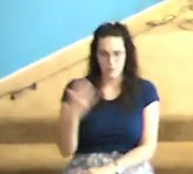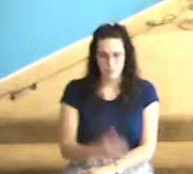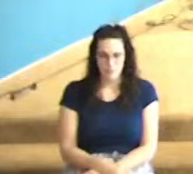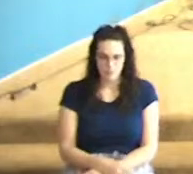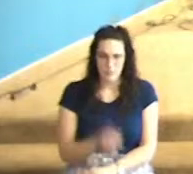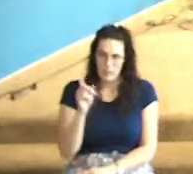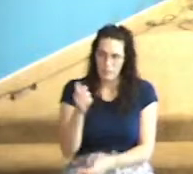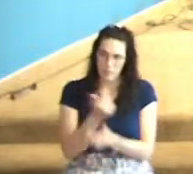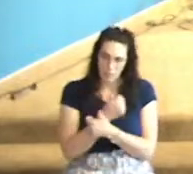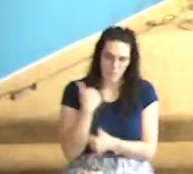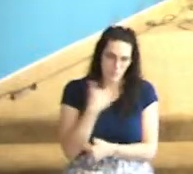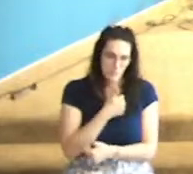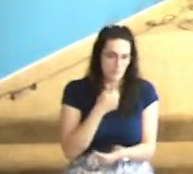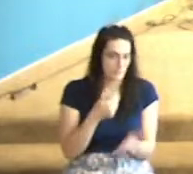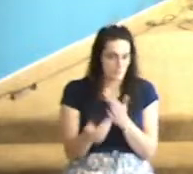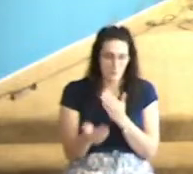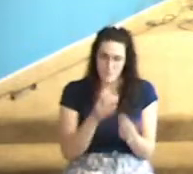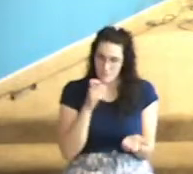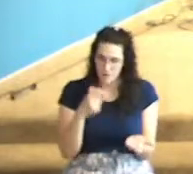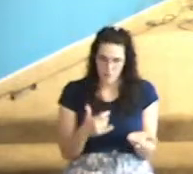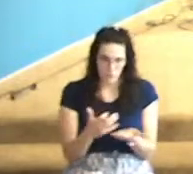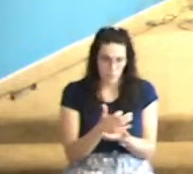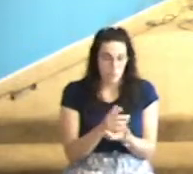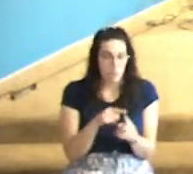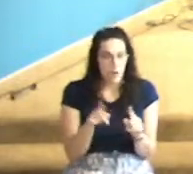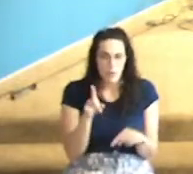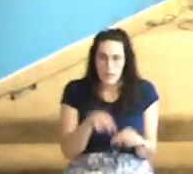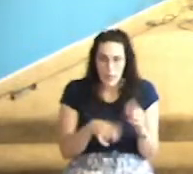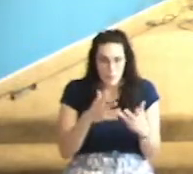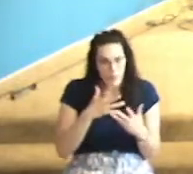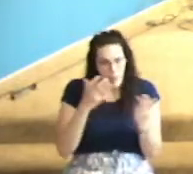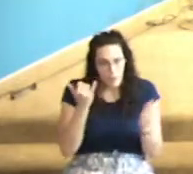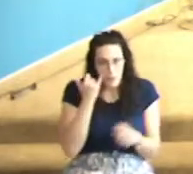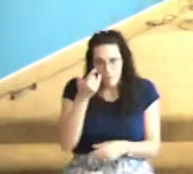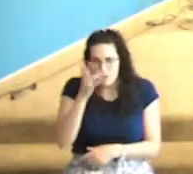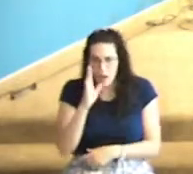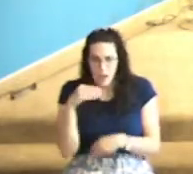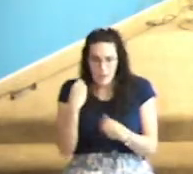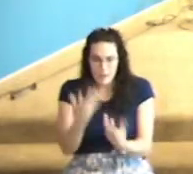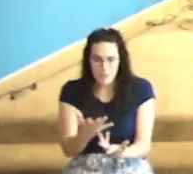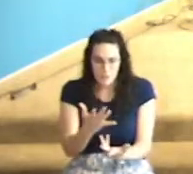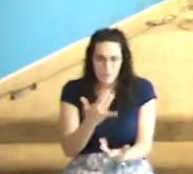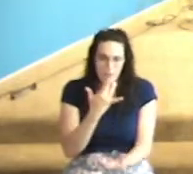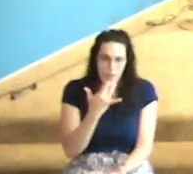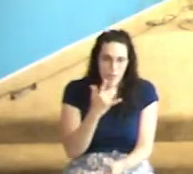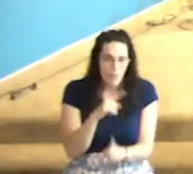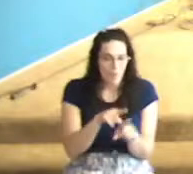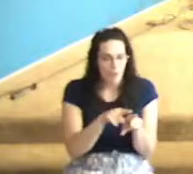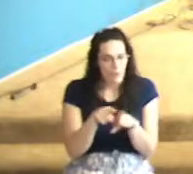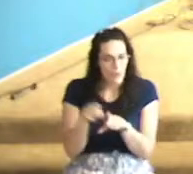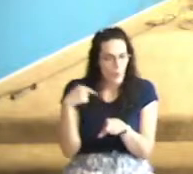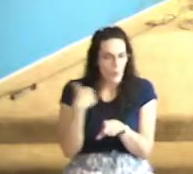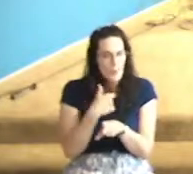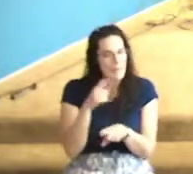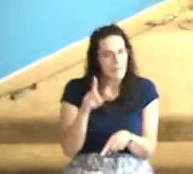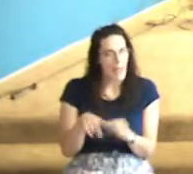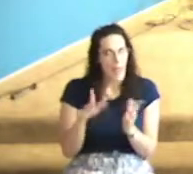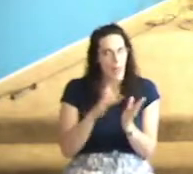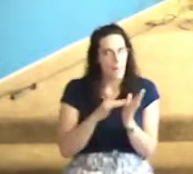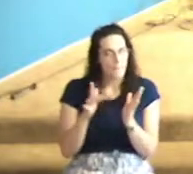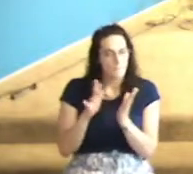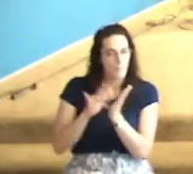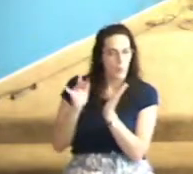He loves us even when we don't deserve it. But we can't be angry when God gives us favor, but we also cannot abuse